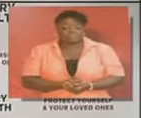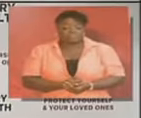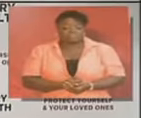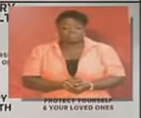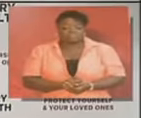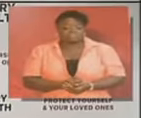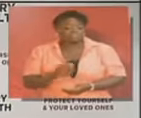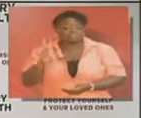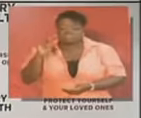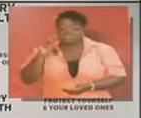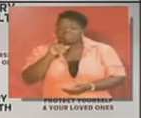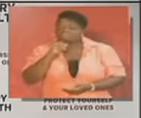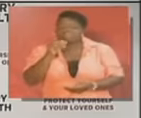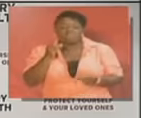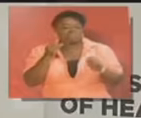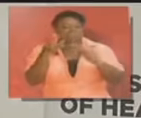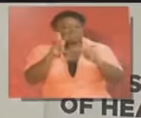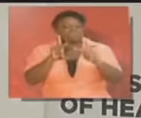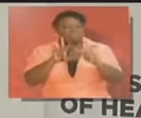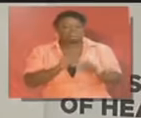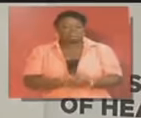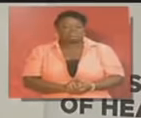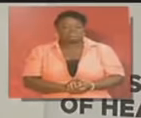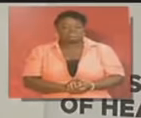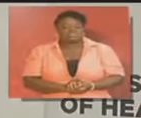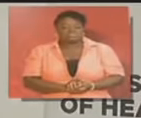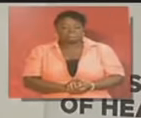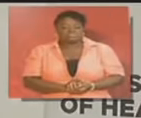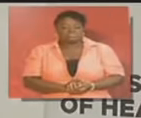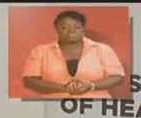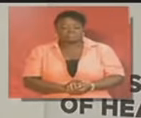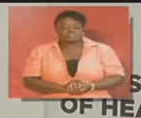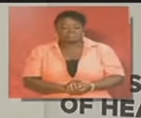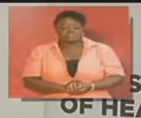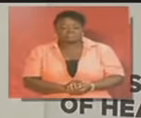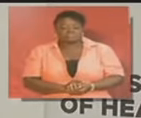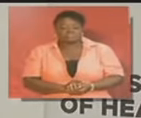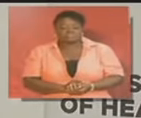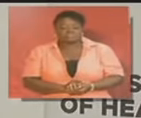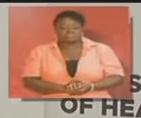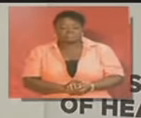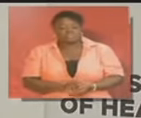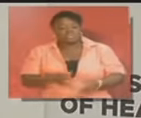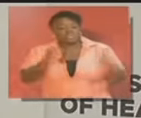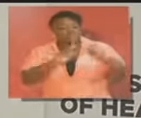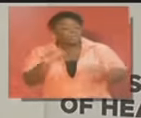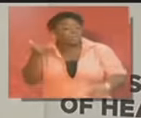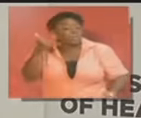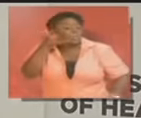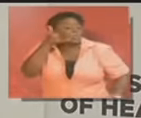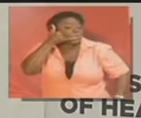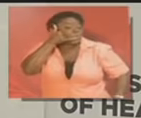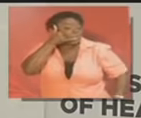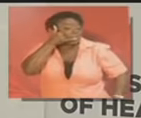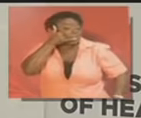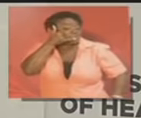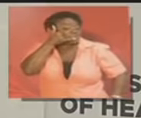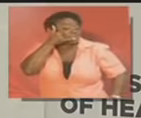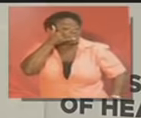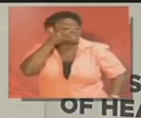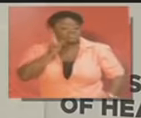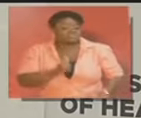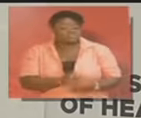No, there has not been. We have been responding to the calls that have been coming in,